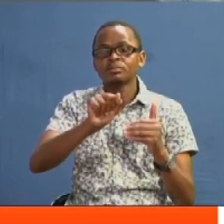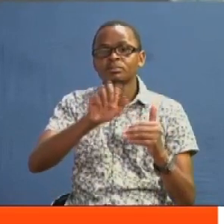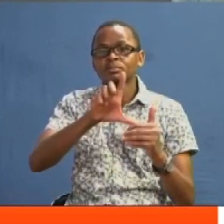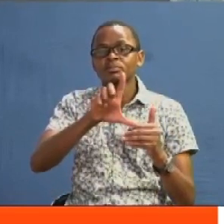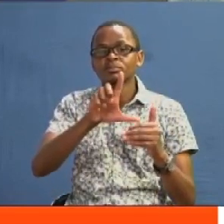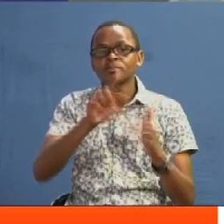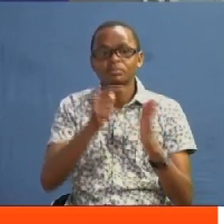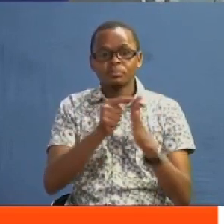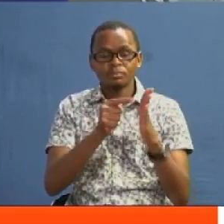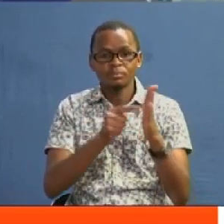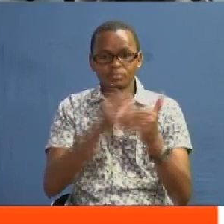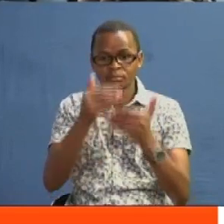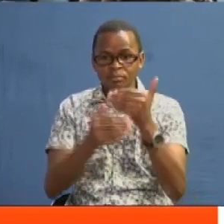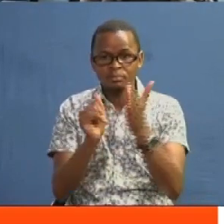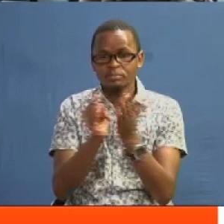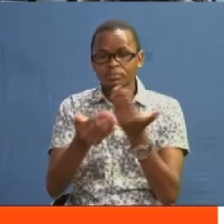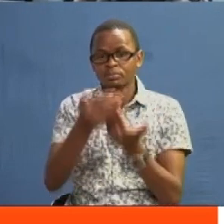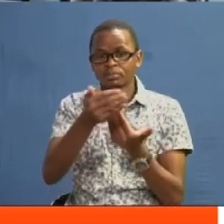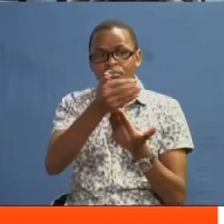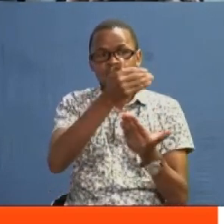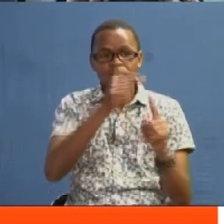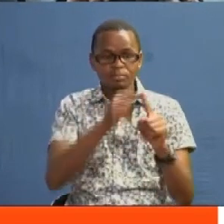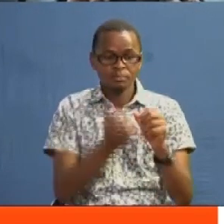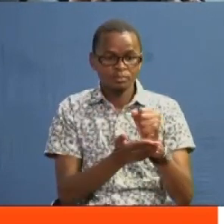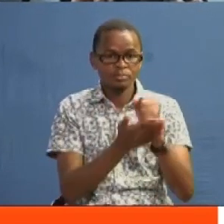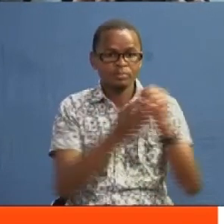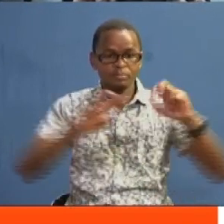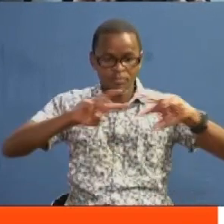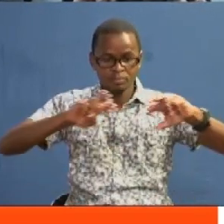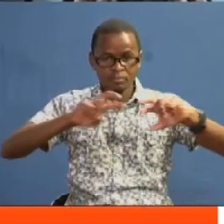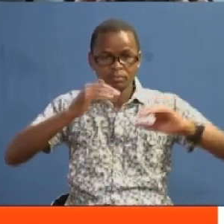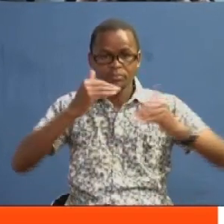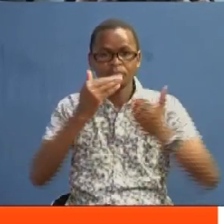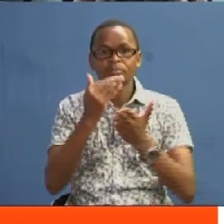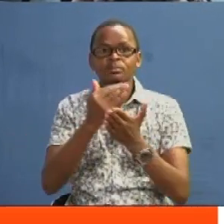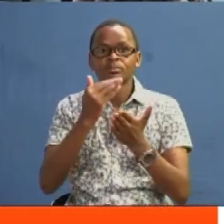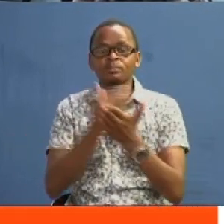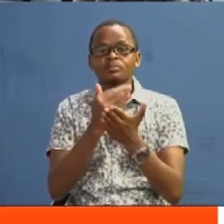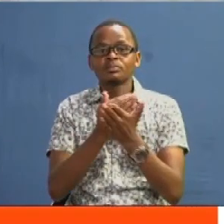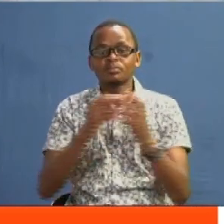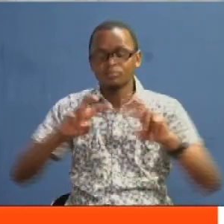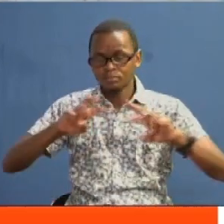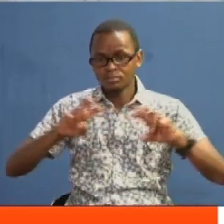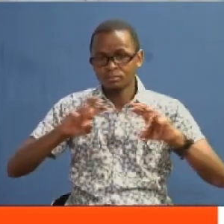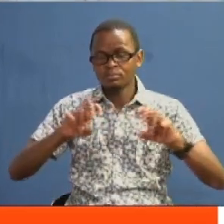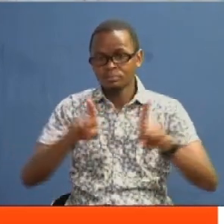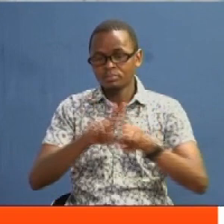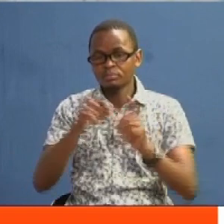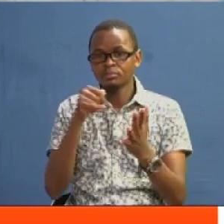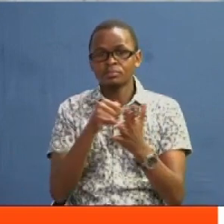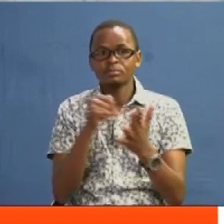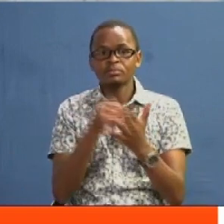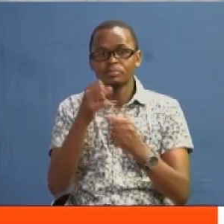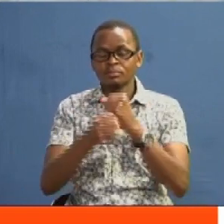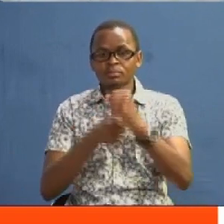of methods of process that collects evidence to help analyze learners' progress and achievements. Assessment consequently involves the learners